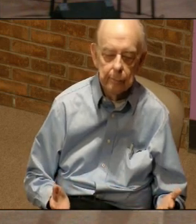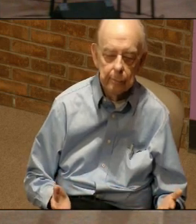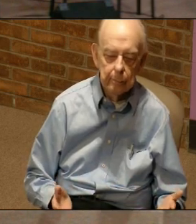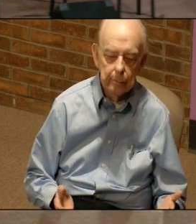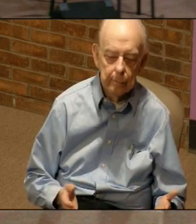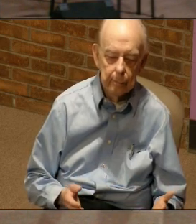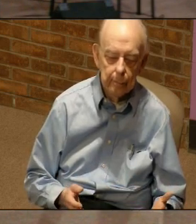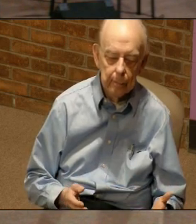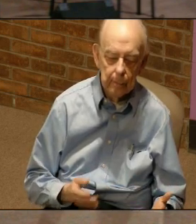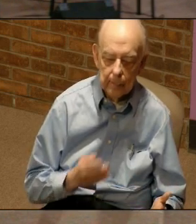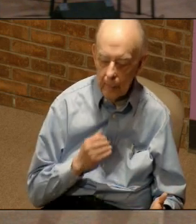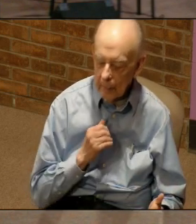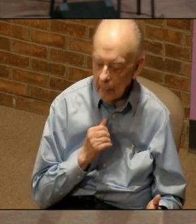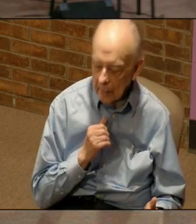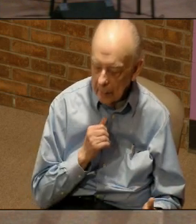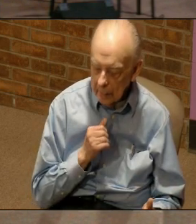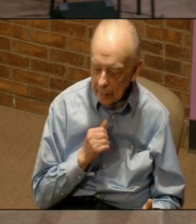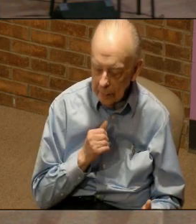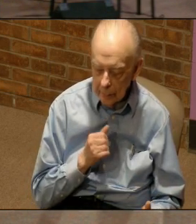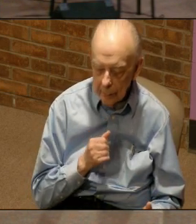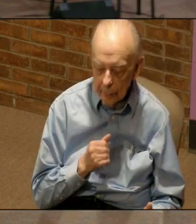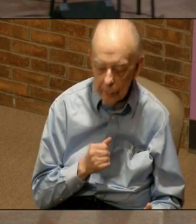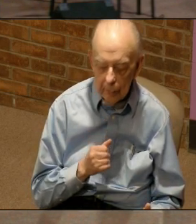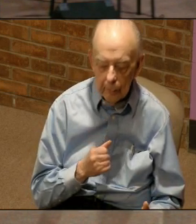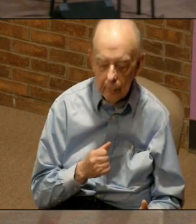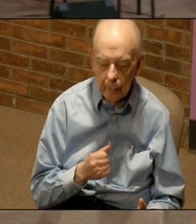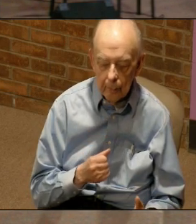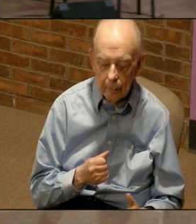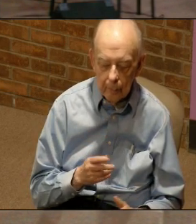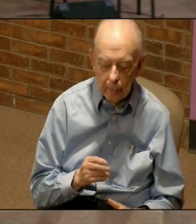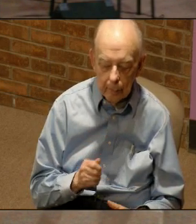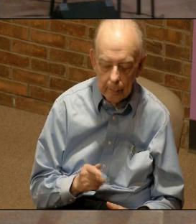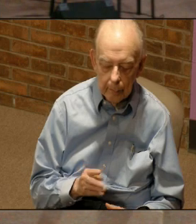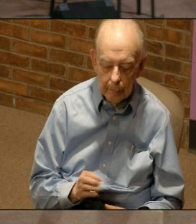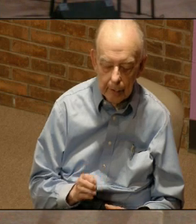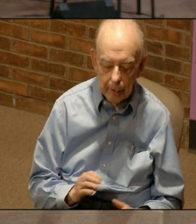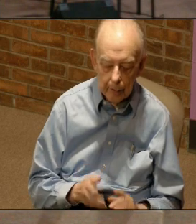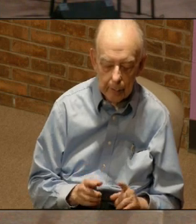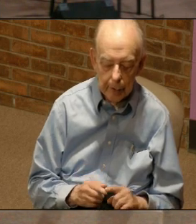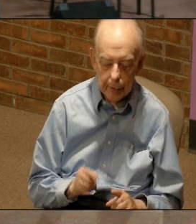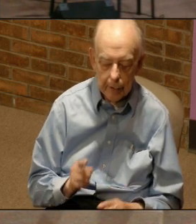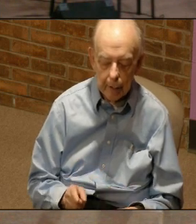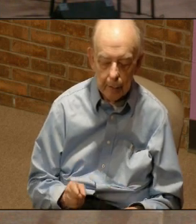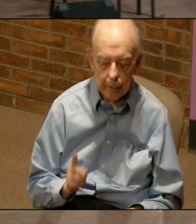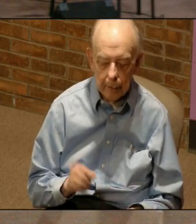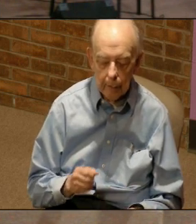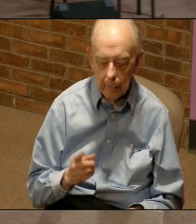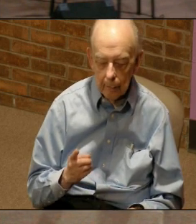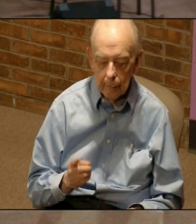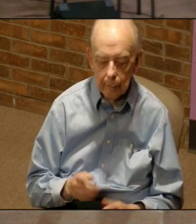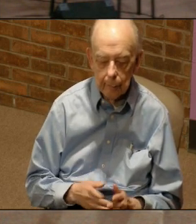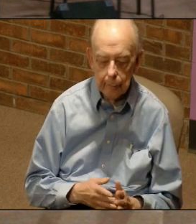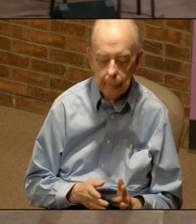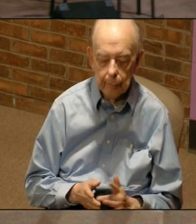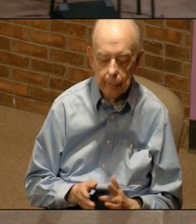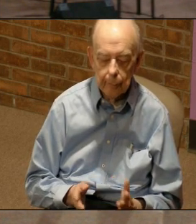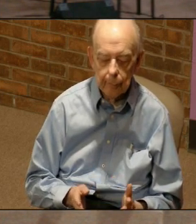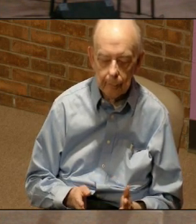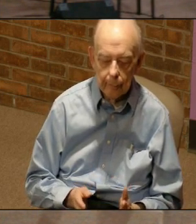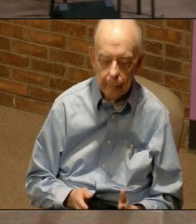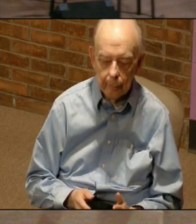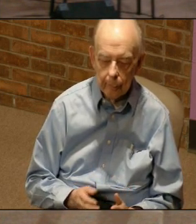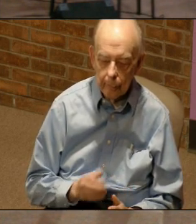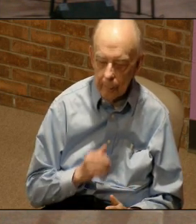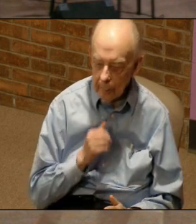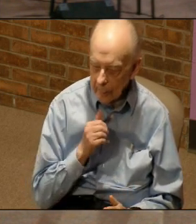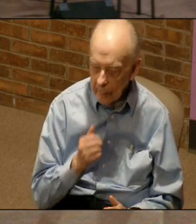else pales in comparison to him. And what we need to understand is Jesus is not